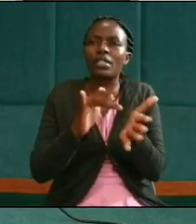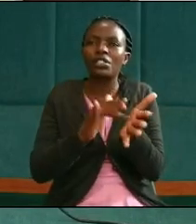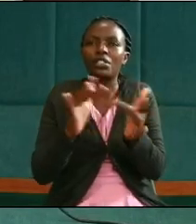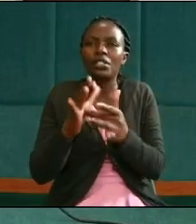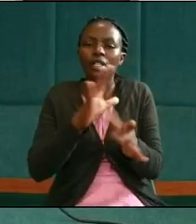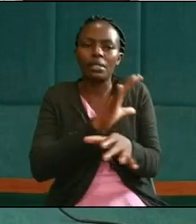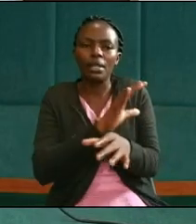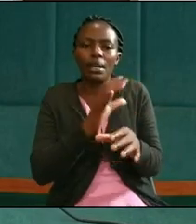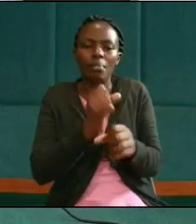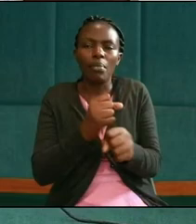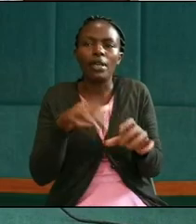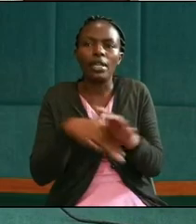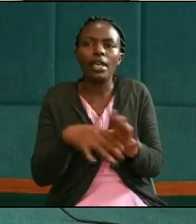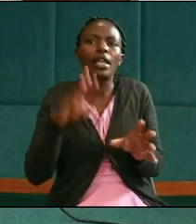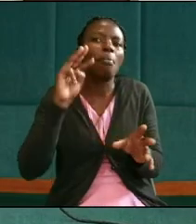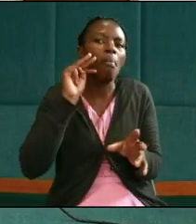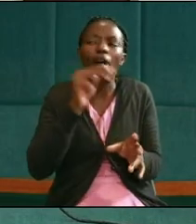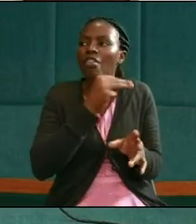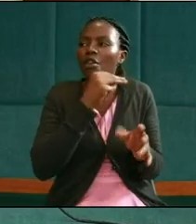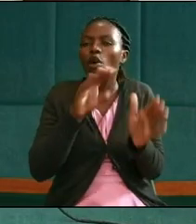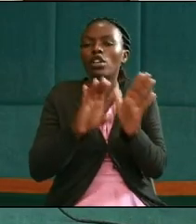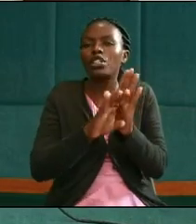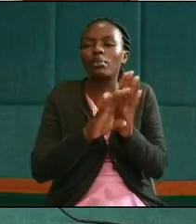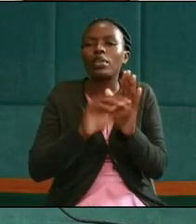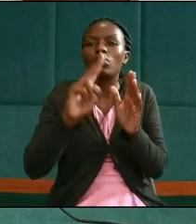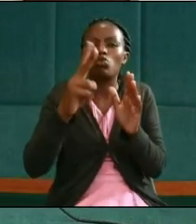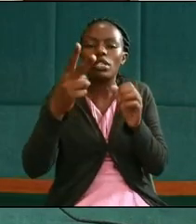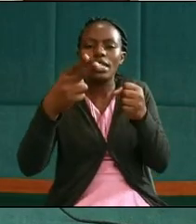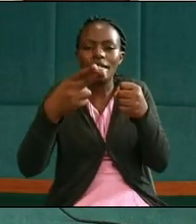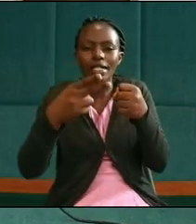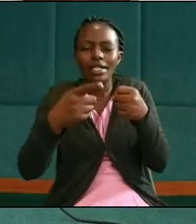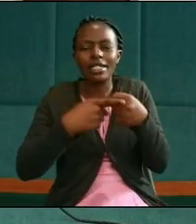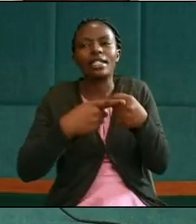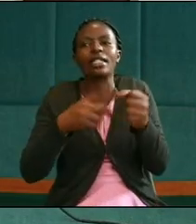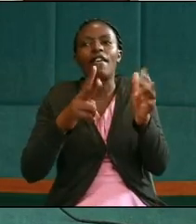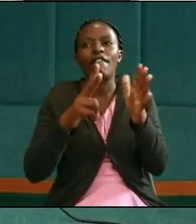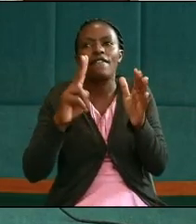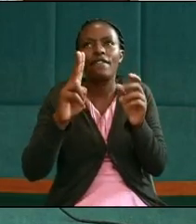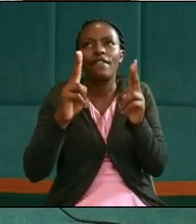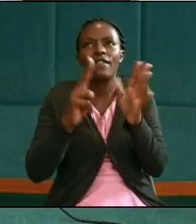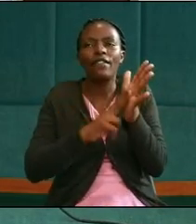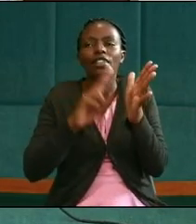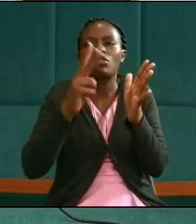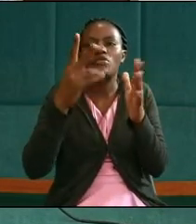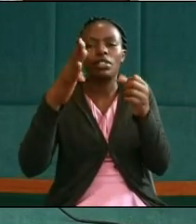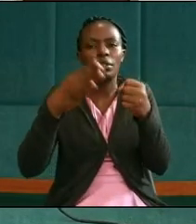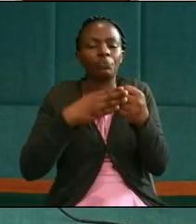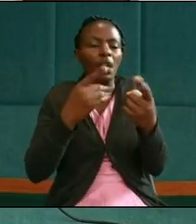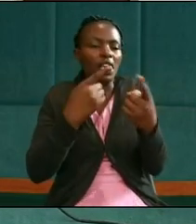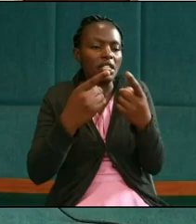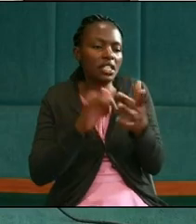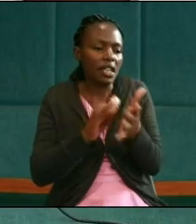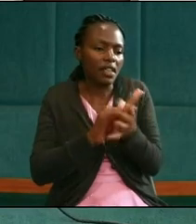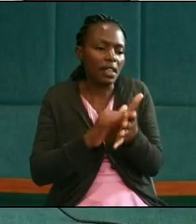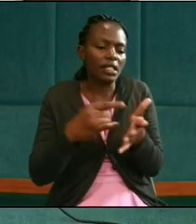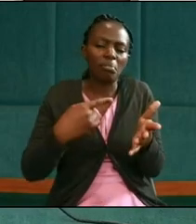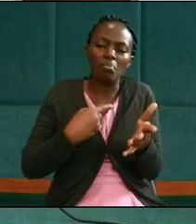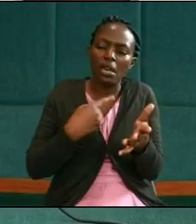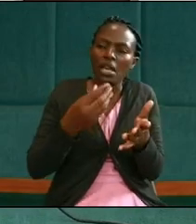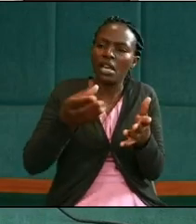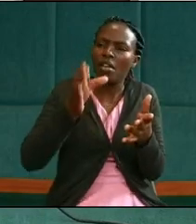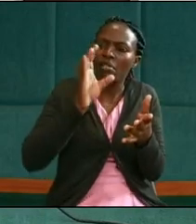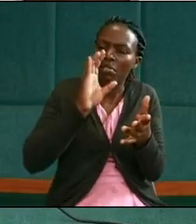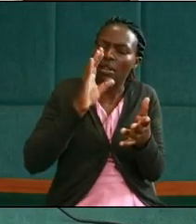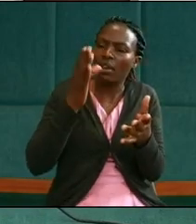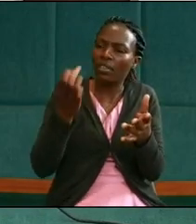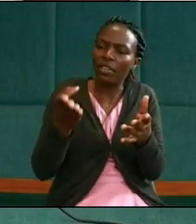verse 29. On his very first Holy Communion, he said, "But I say to you, I will not take of the Holy